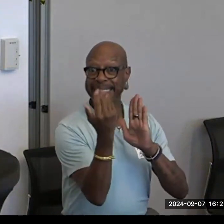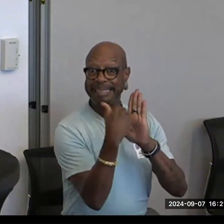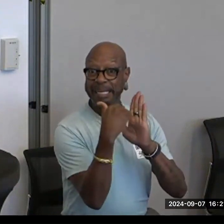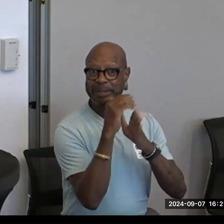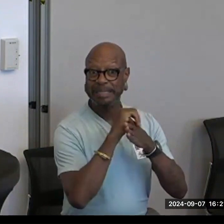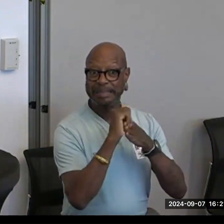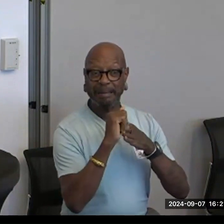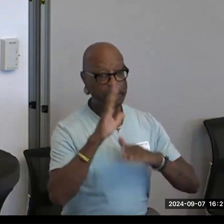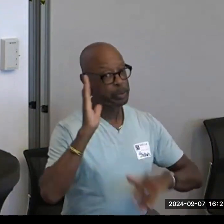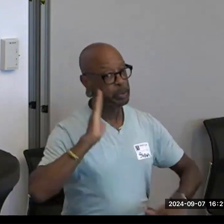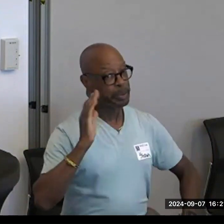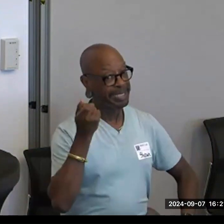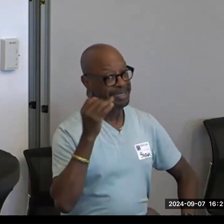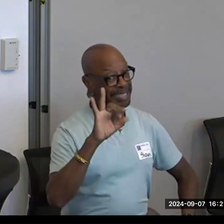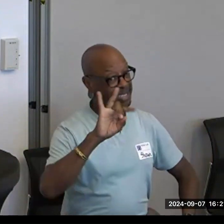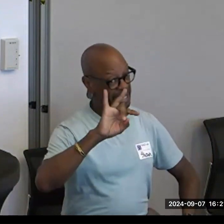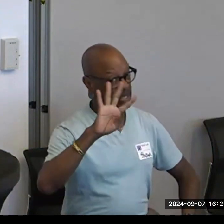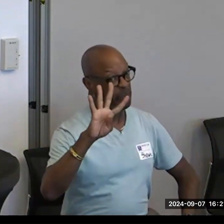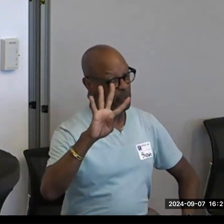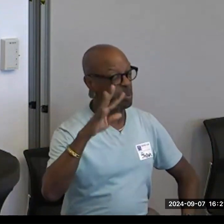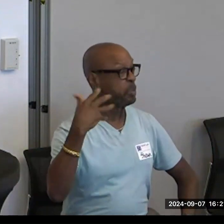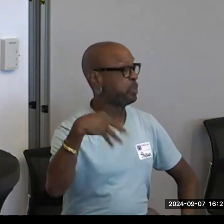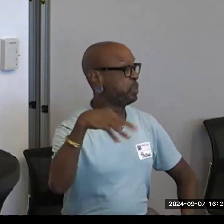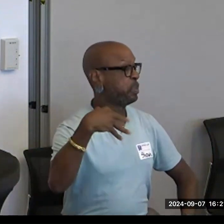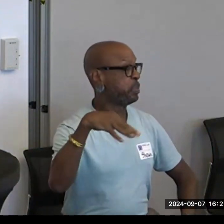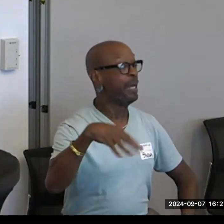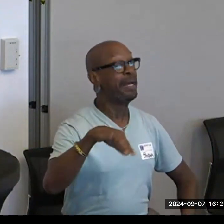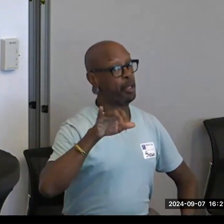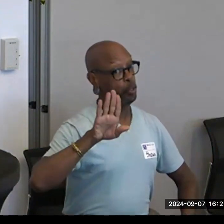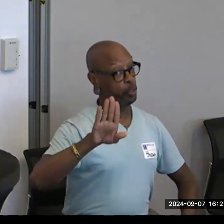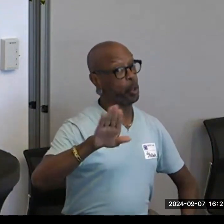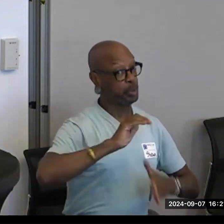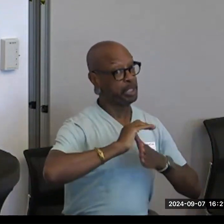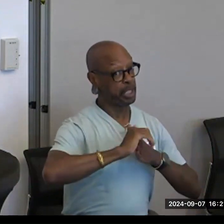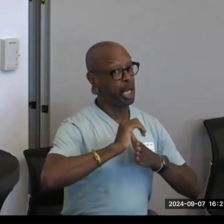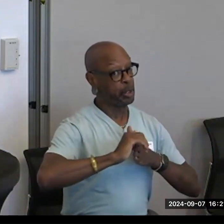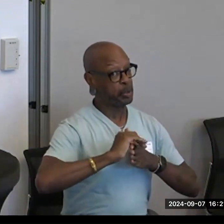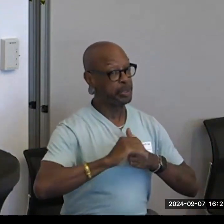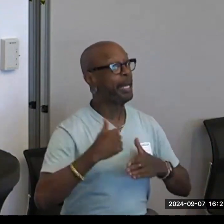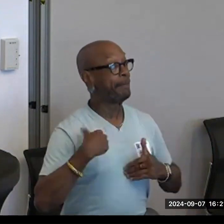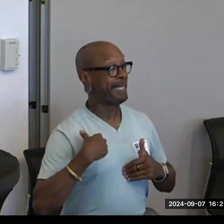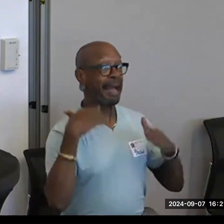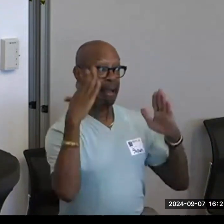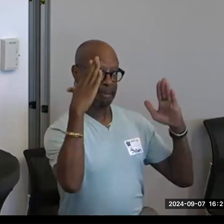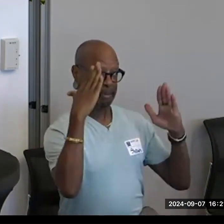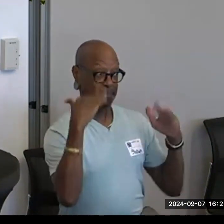$18,000 in 1984 dollars. I expect